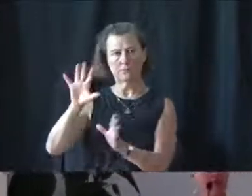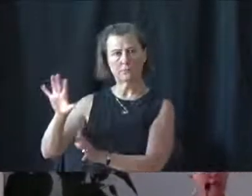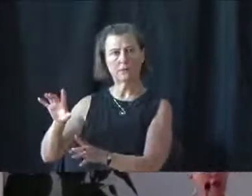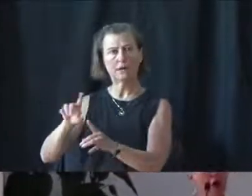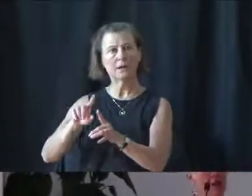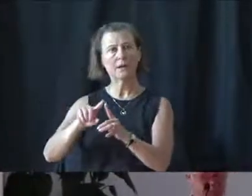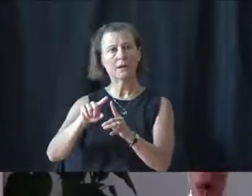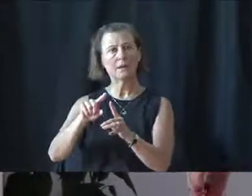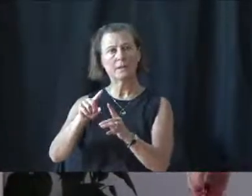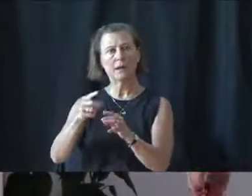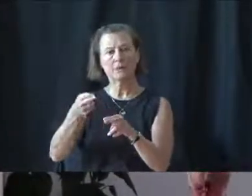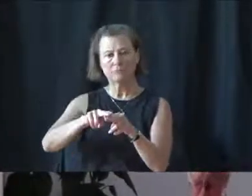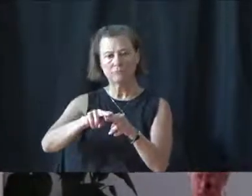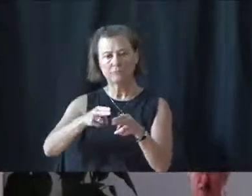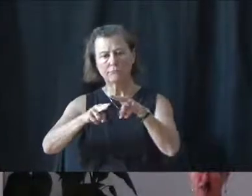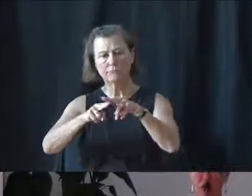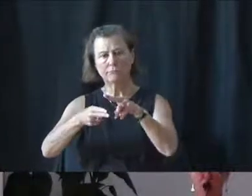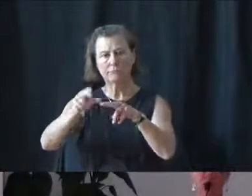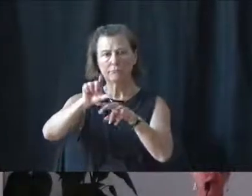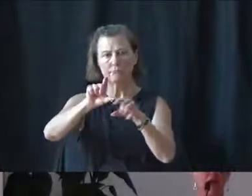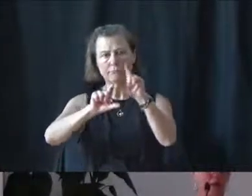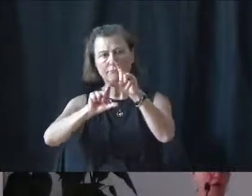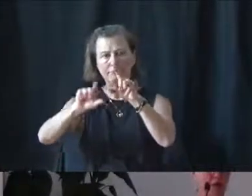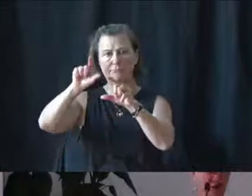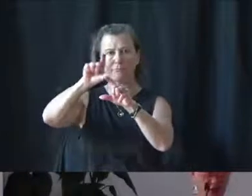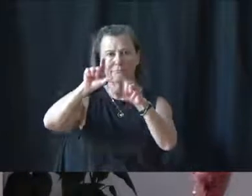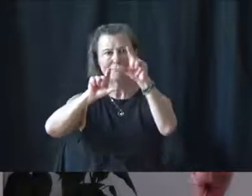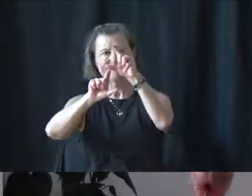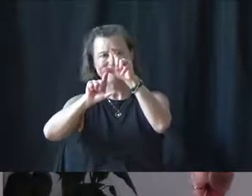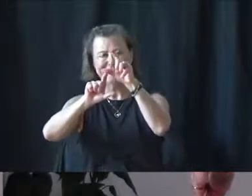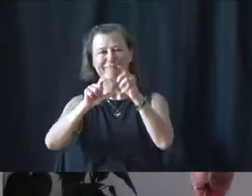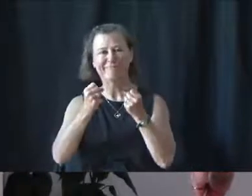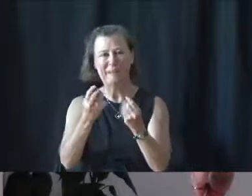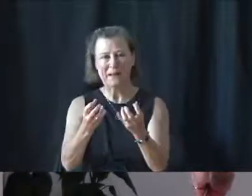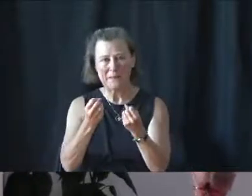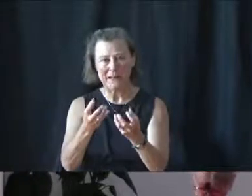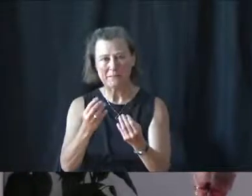deed upon deed and thought upon thought,